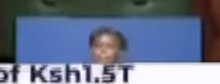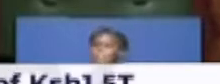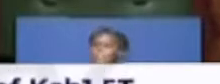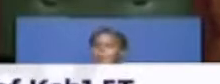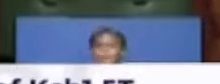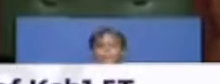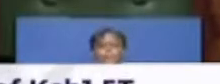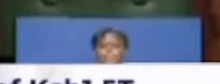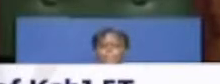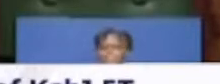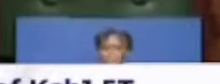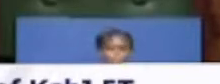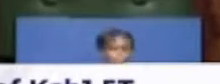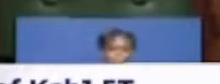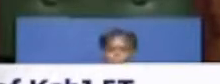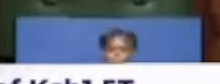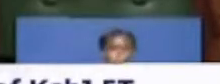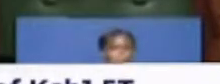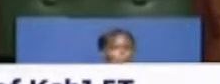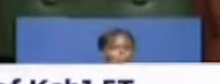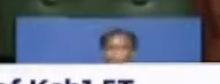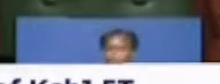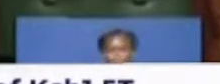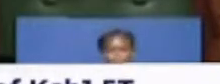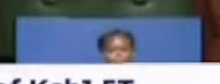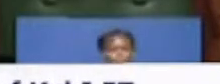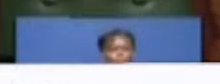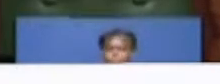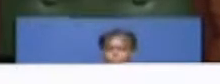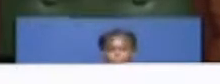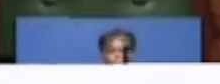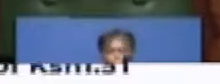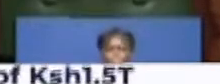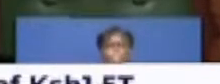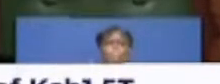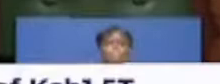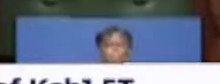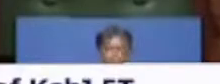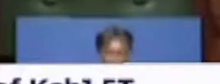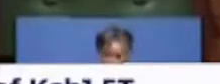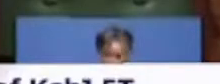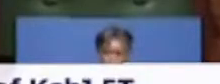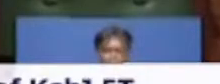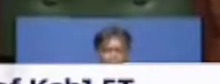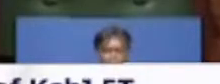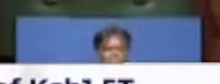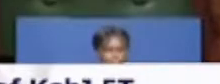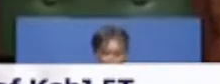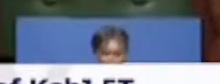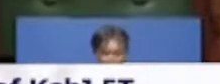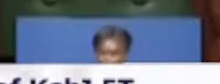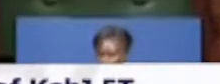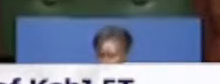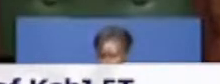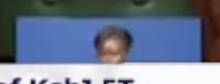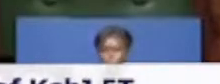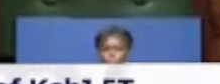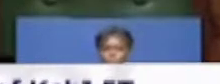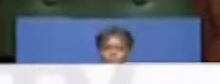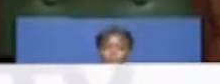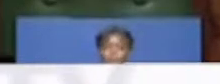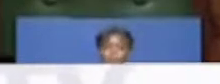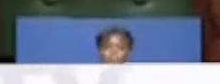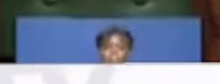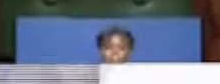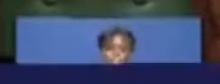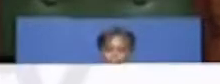investments that have spurred development, revived debt capital, and boosted entrepreneurship. We have also restored